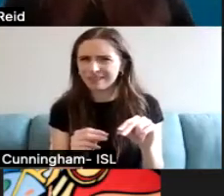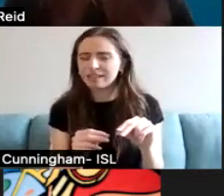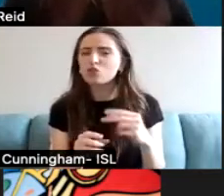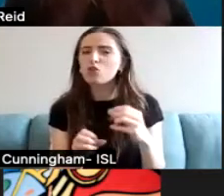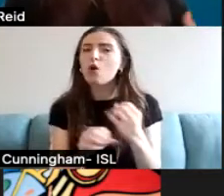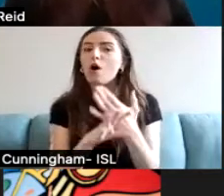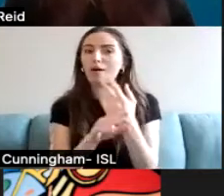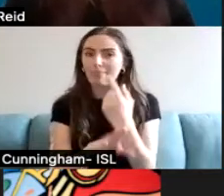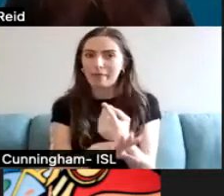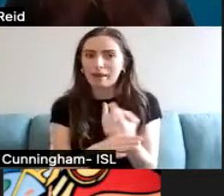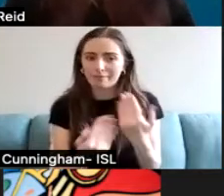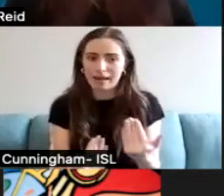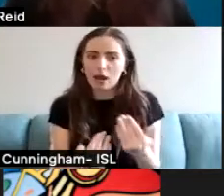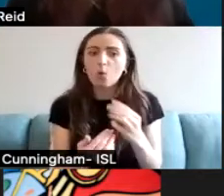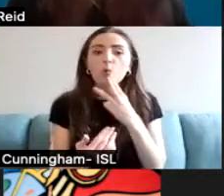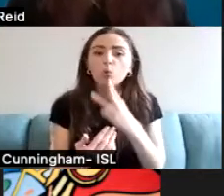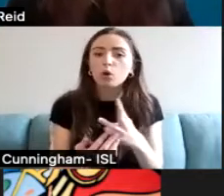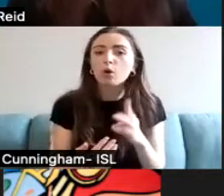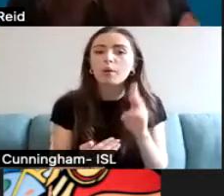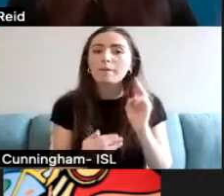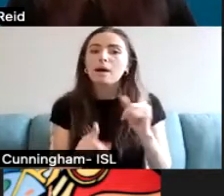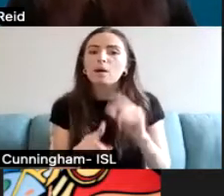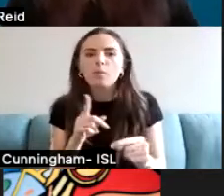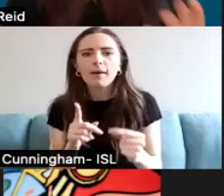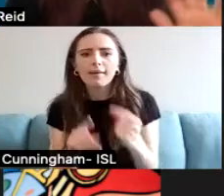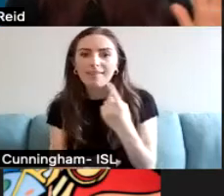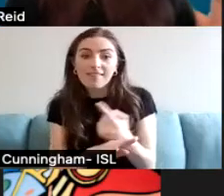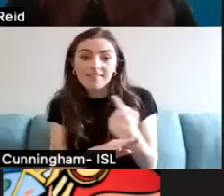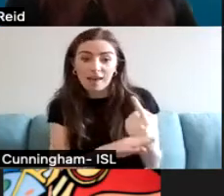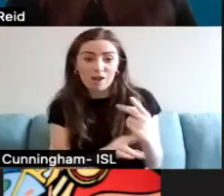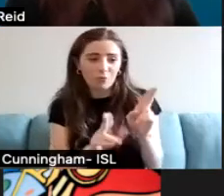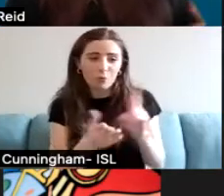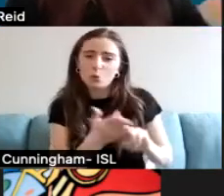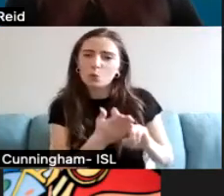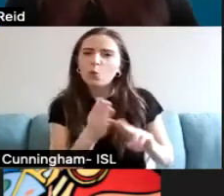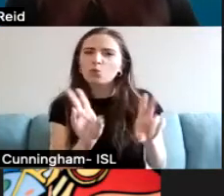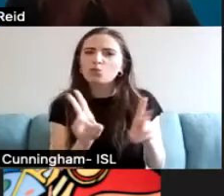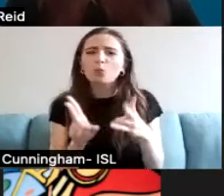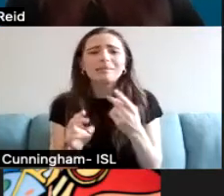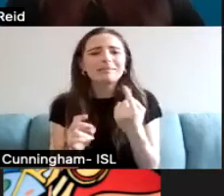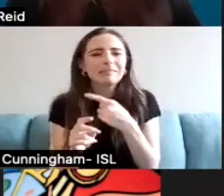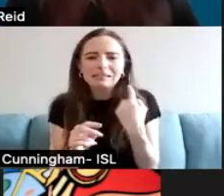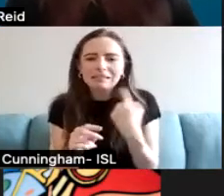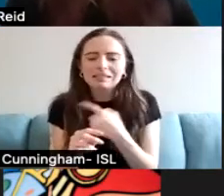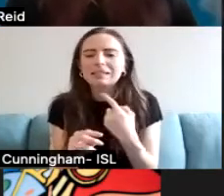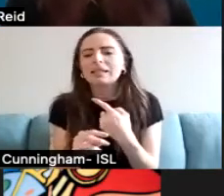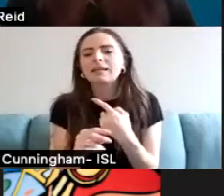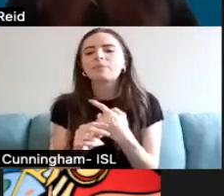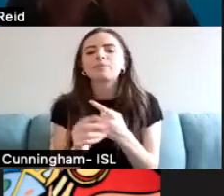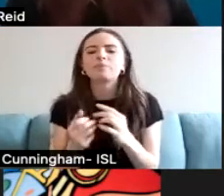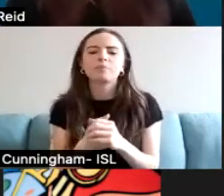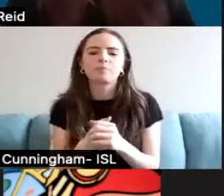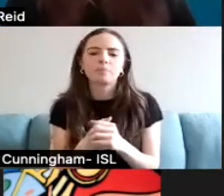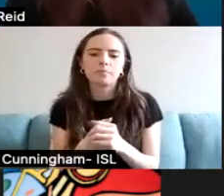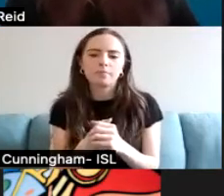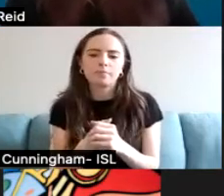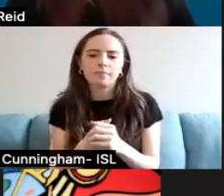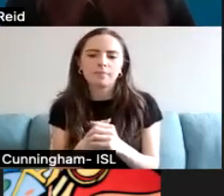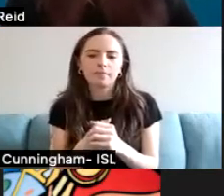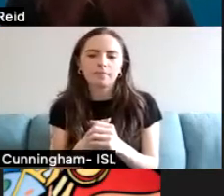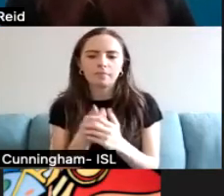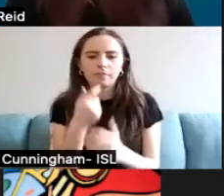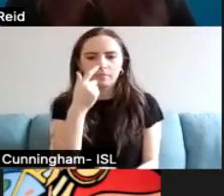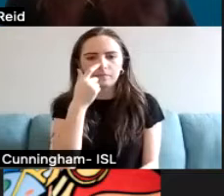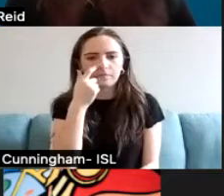into the software programs to do it for you. So again, any documents, alt text for images. And remember to do that for things